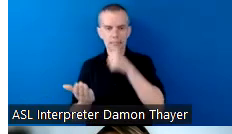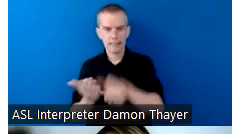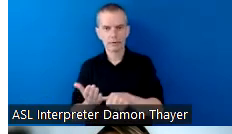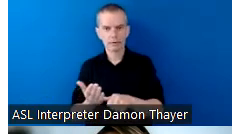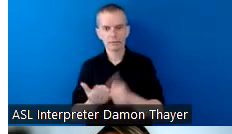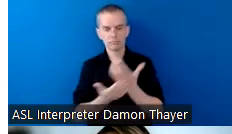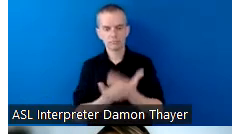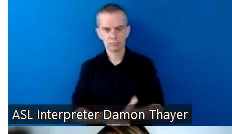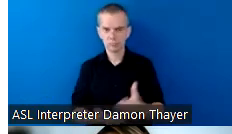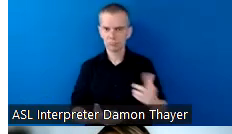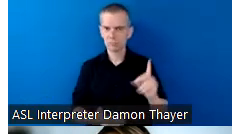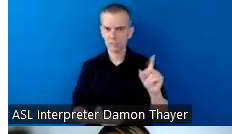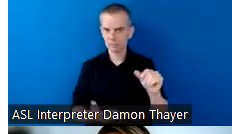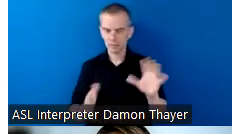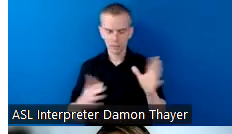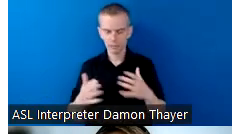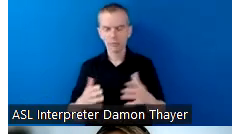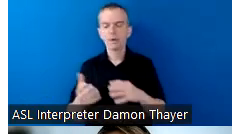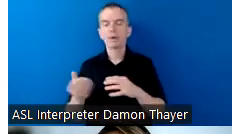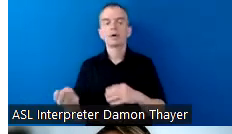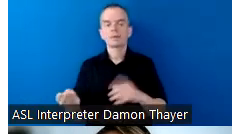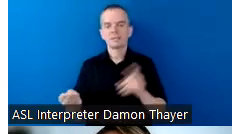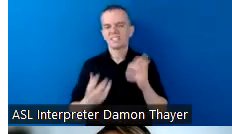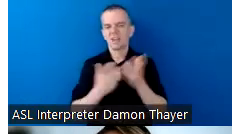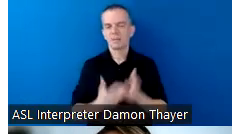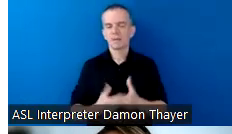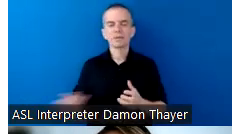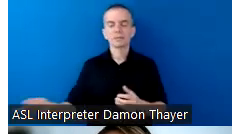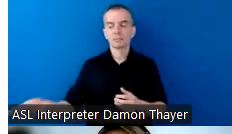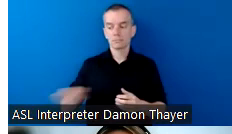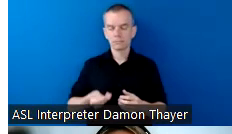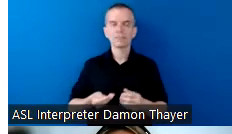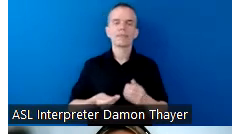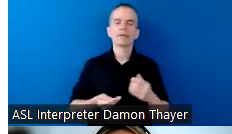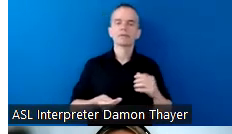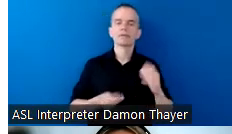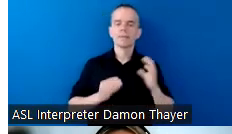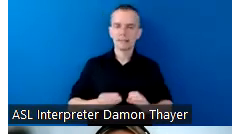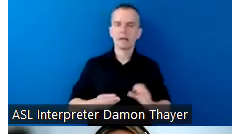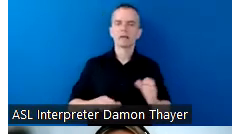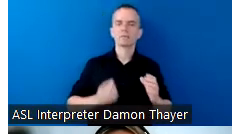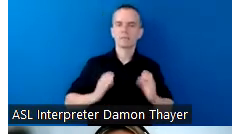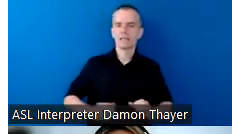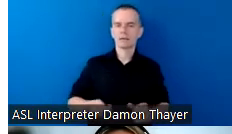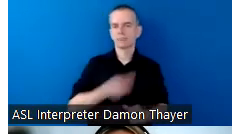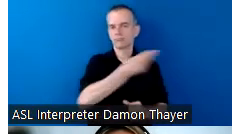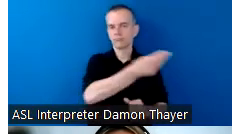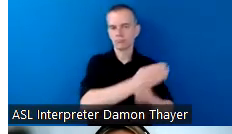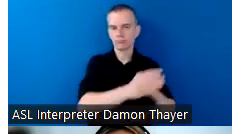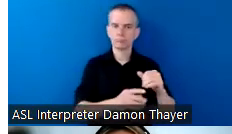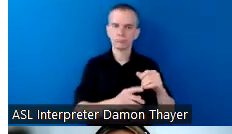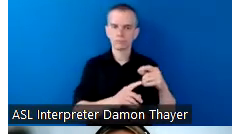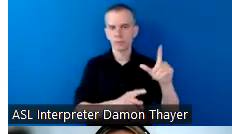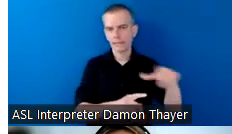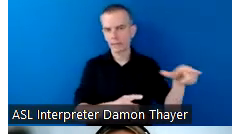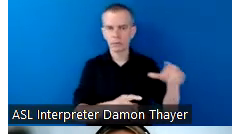that to the housing provider. We'll go over exactly what that looks like here in just a moment. Next slide.